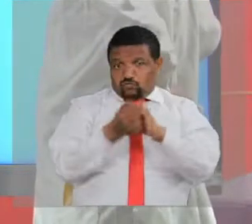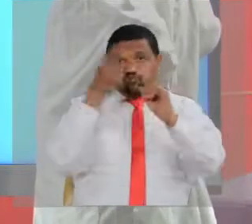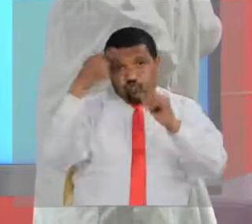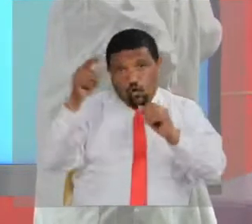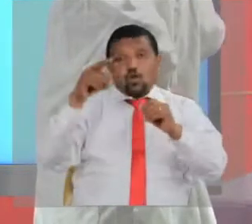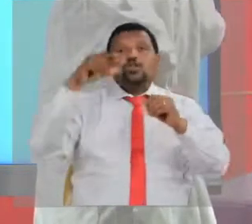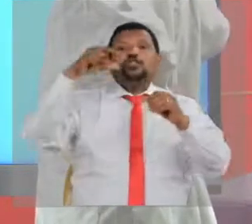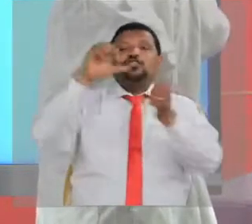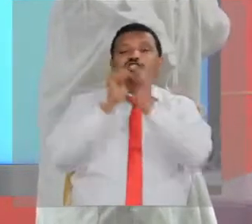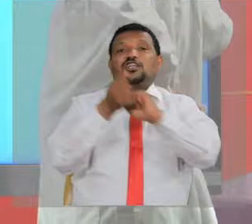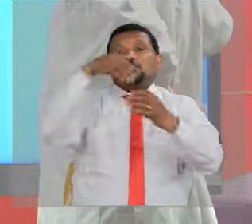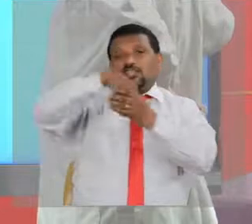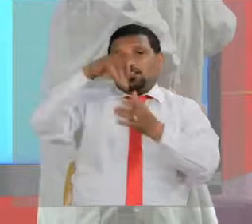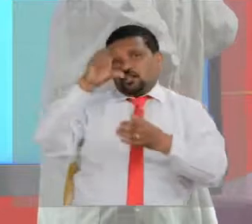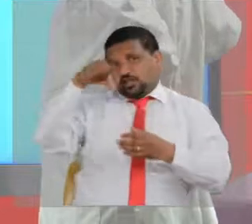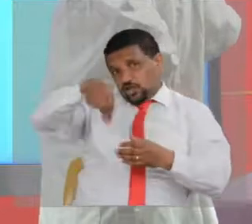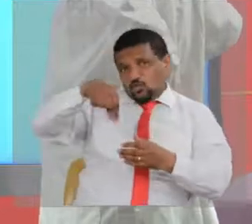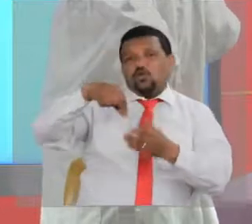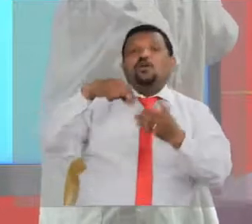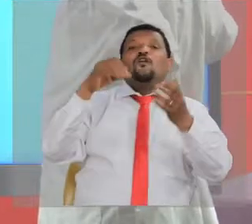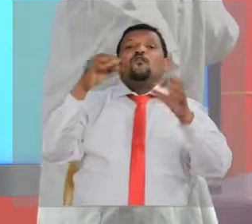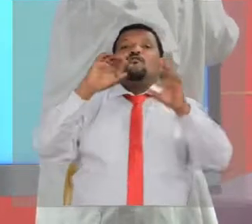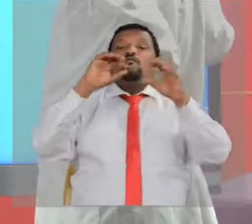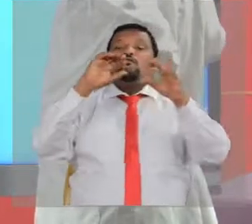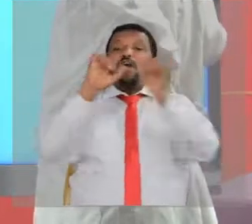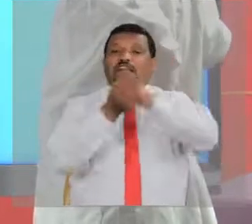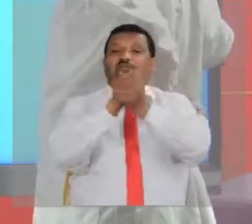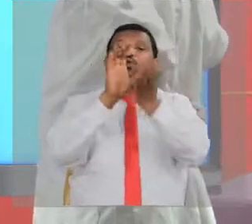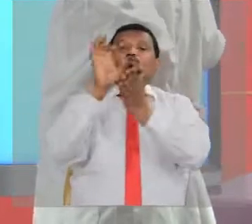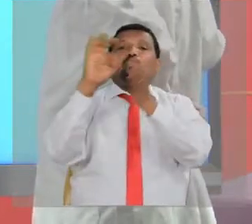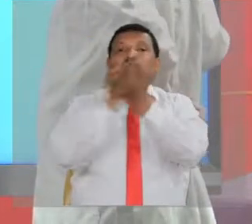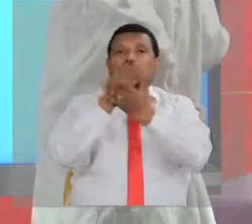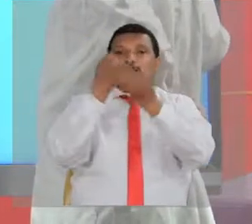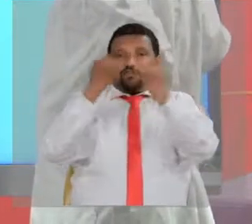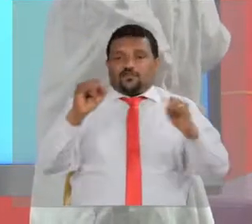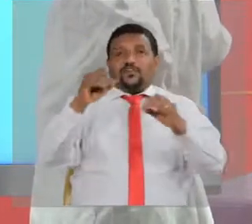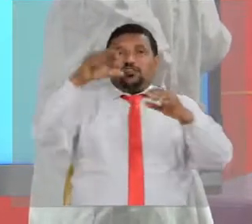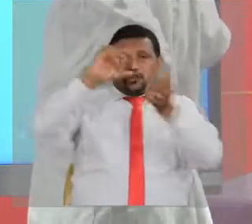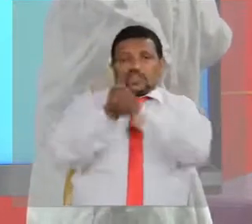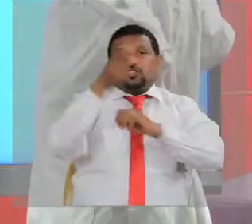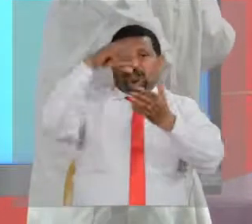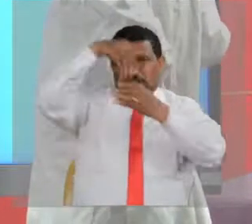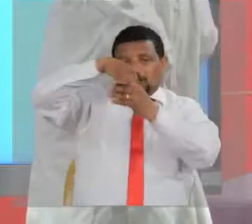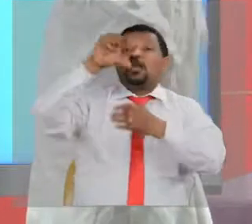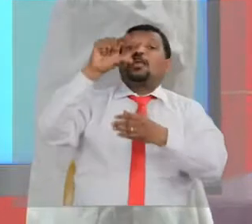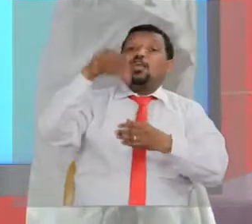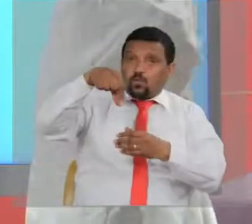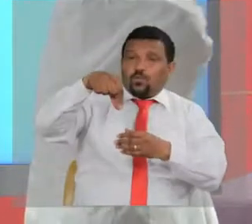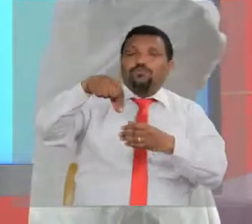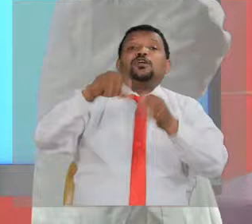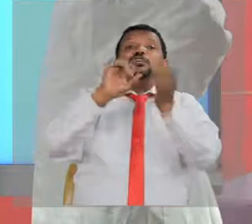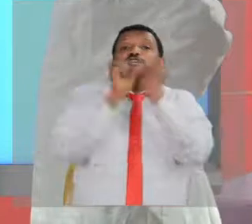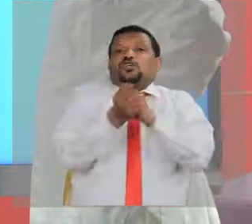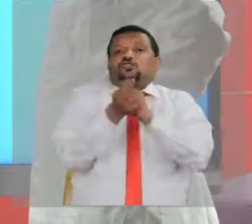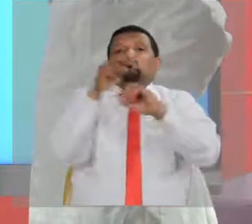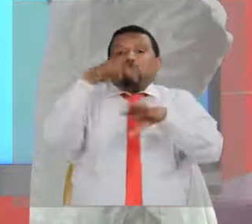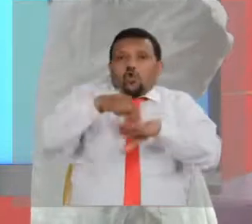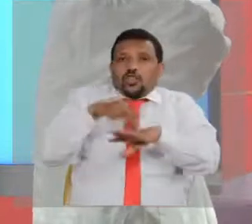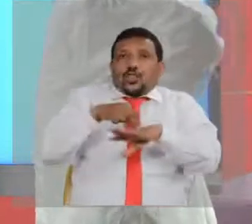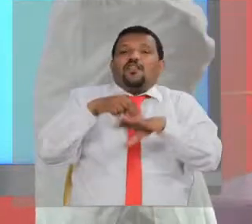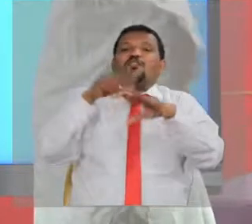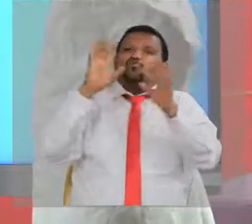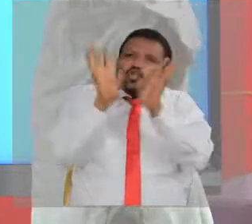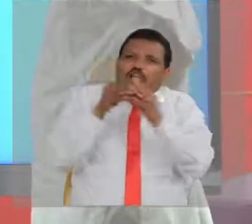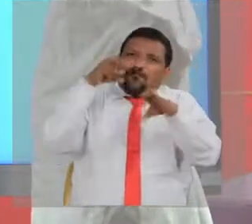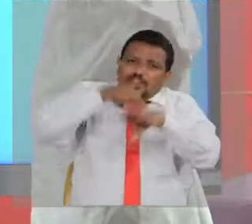the change in total variable cost of production divided by the change in Q. Now, there is no change in the total fixed cost of production,